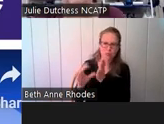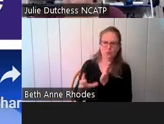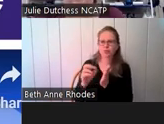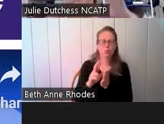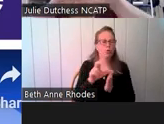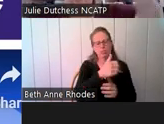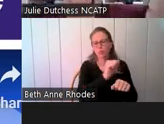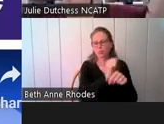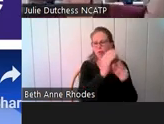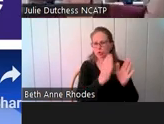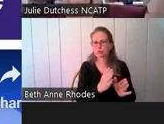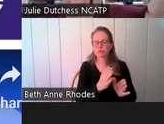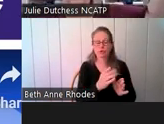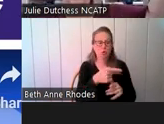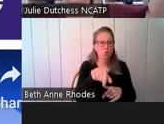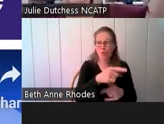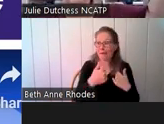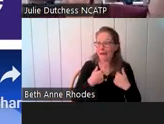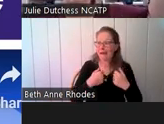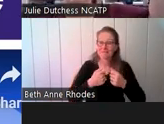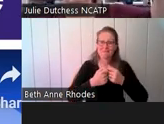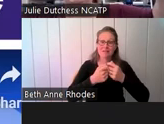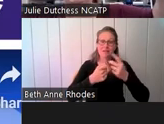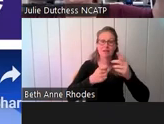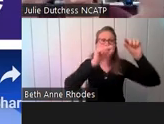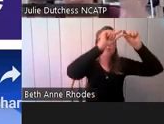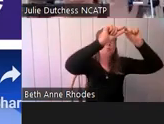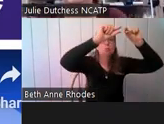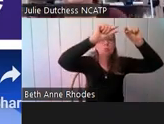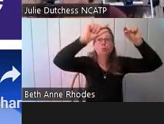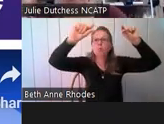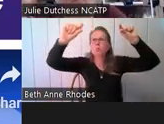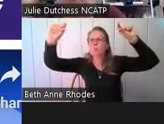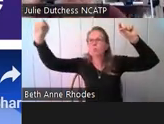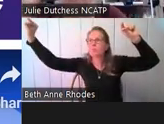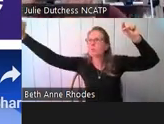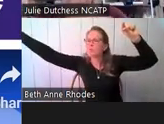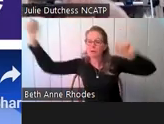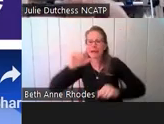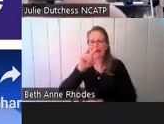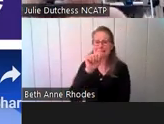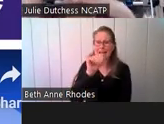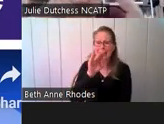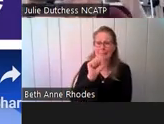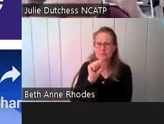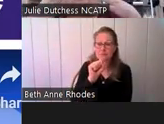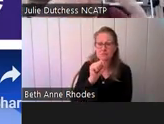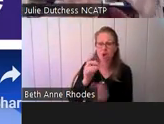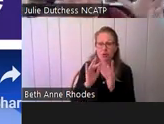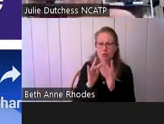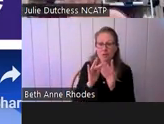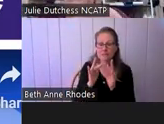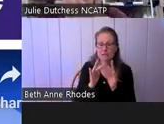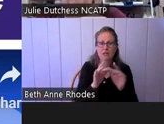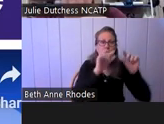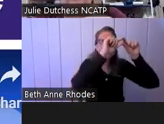there, y'all have all these tabs at the top. And so then you're like spending time trying to figure